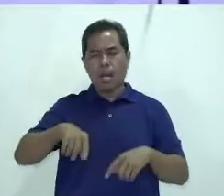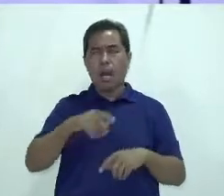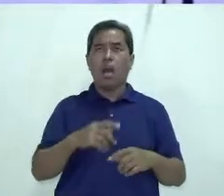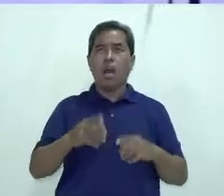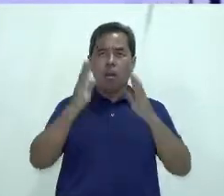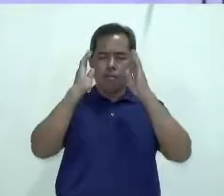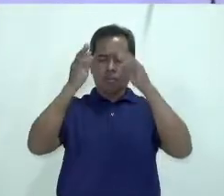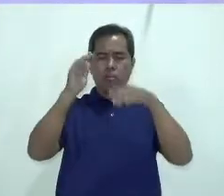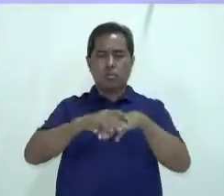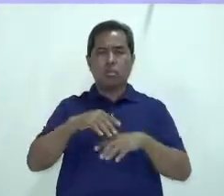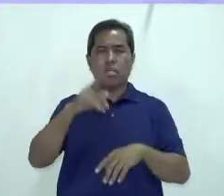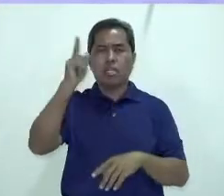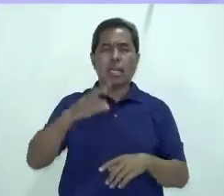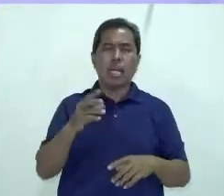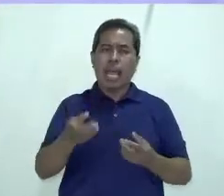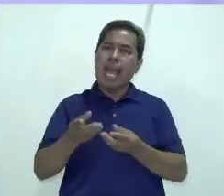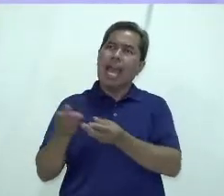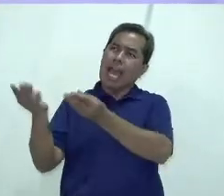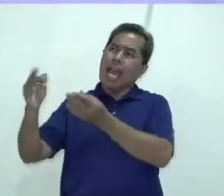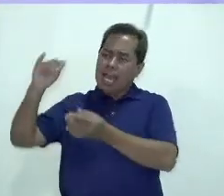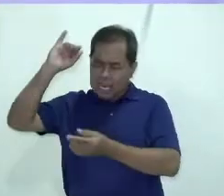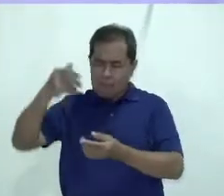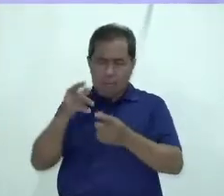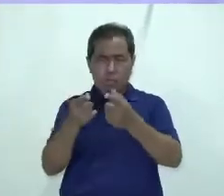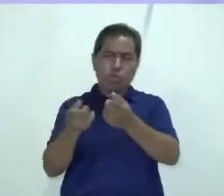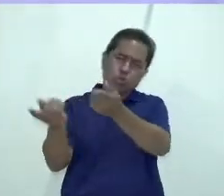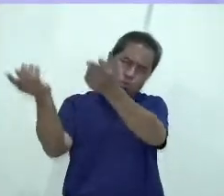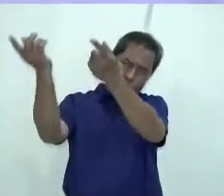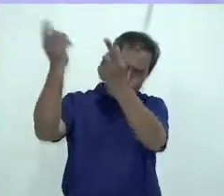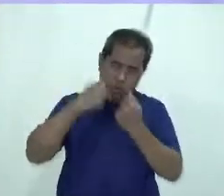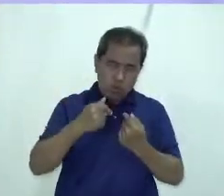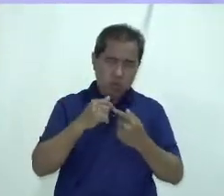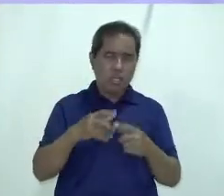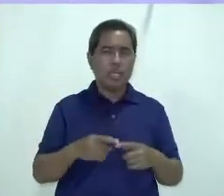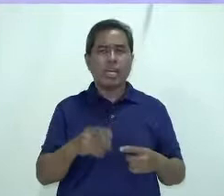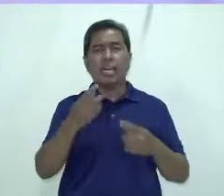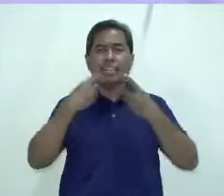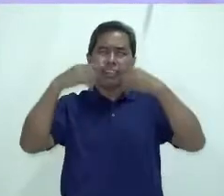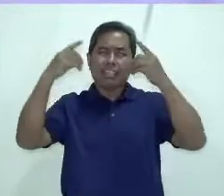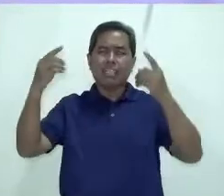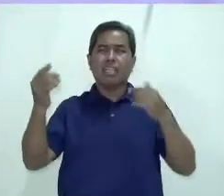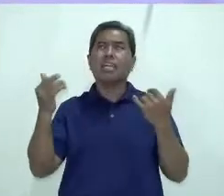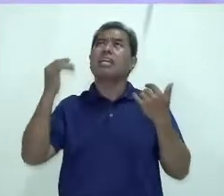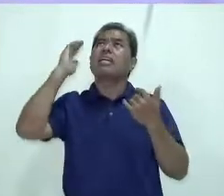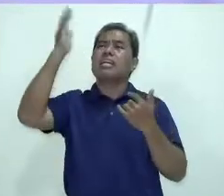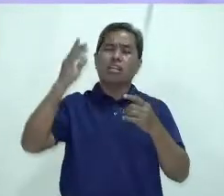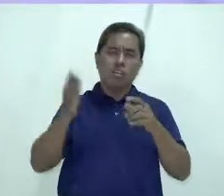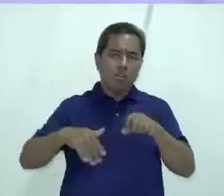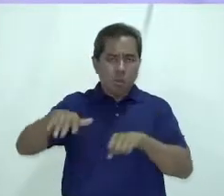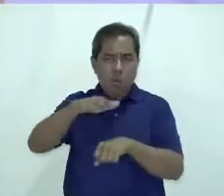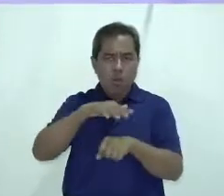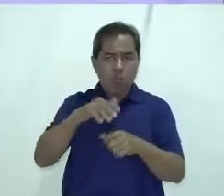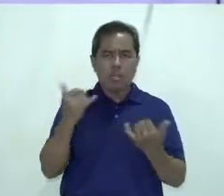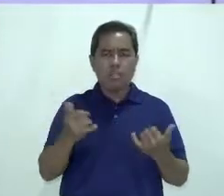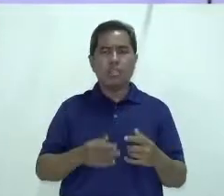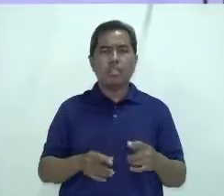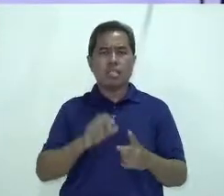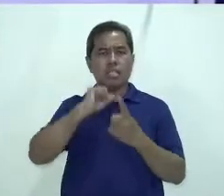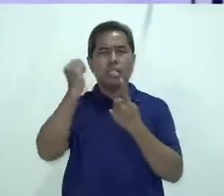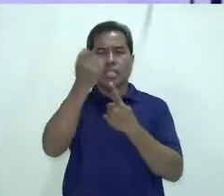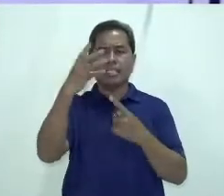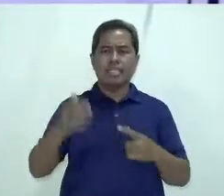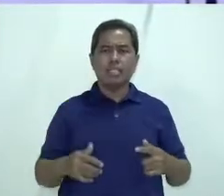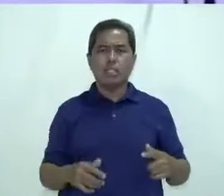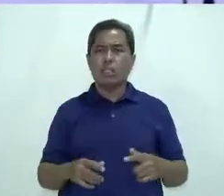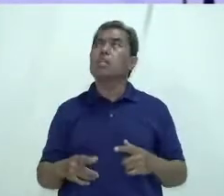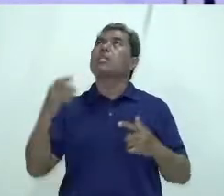Him instead to come into the circumstance and declare Him over the situation, He is already